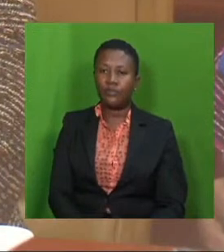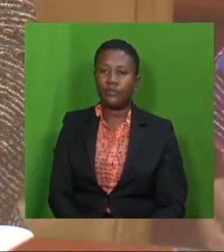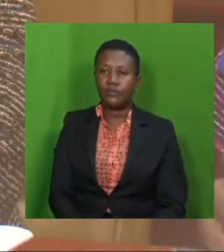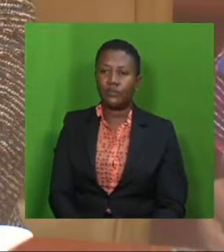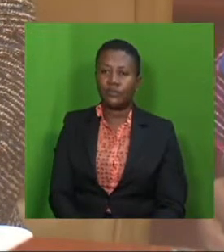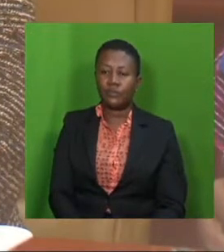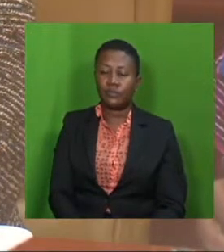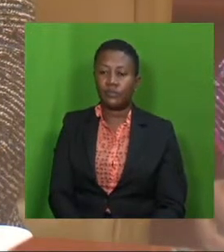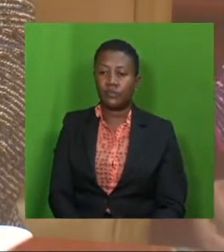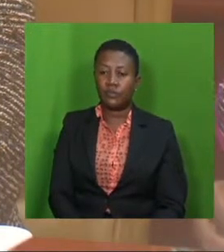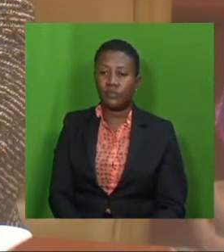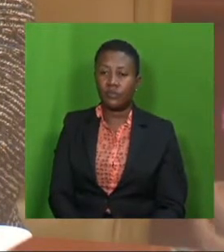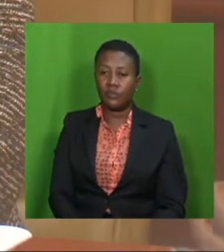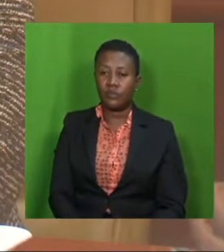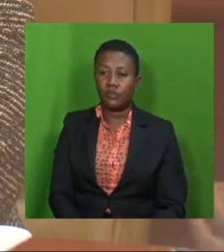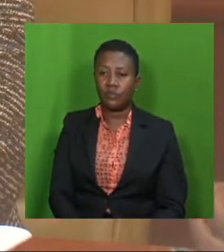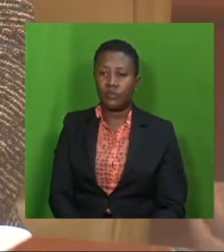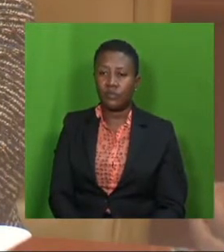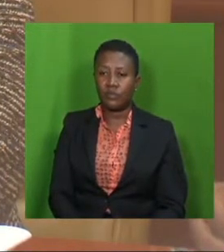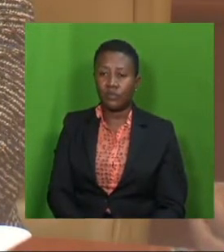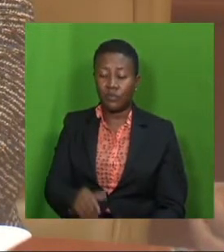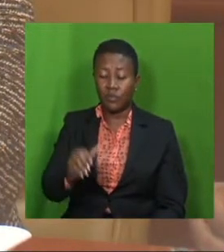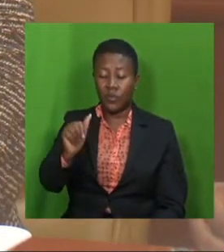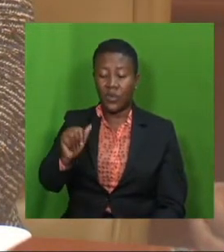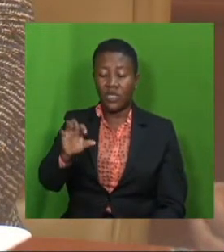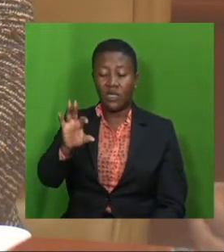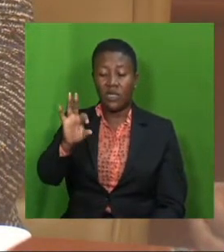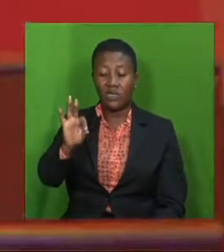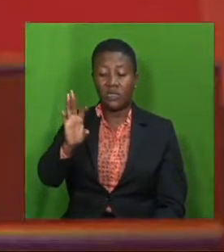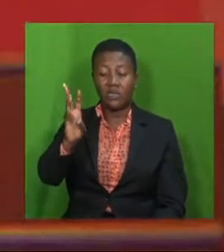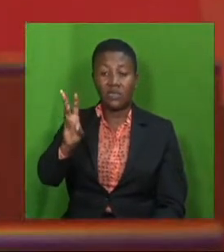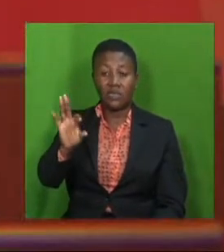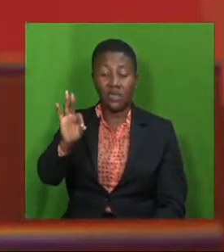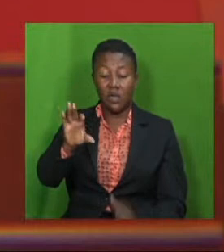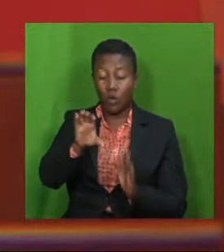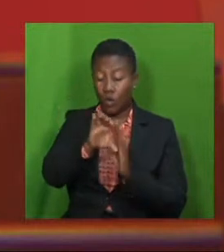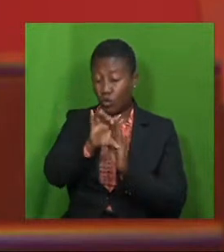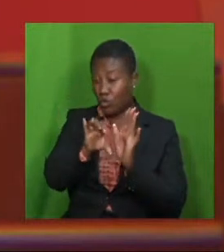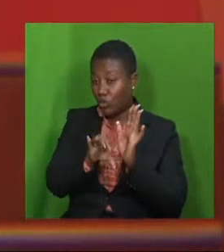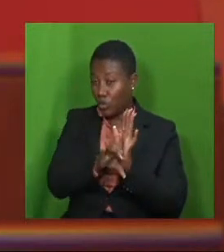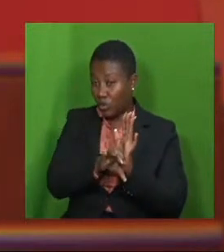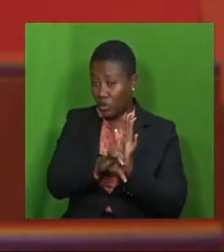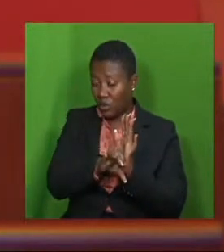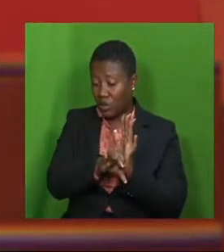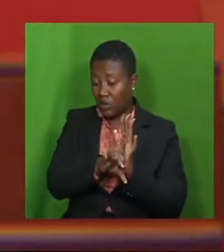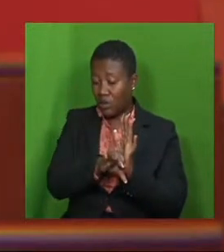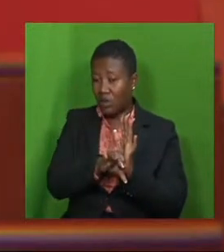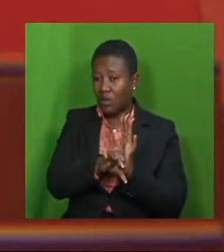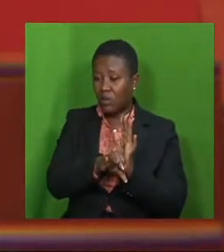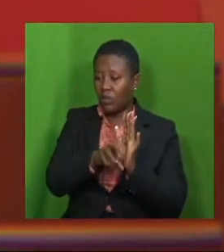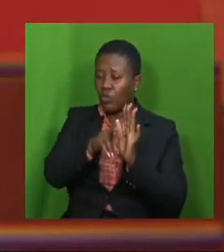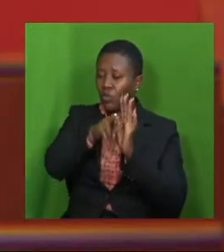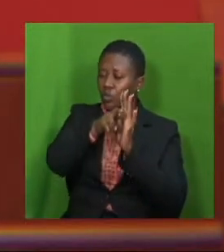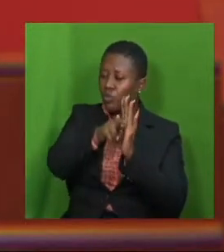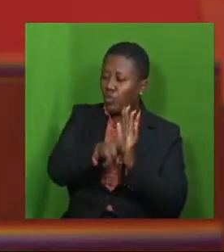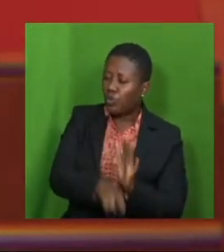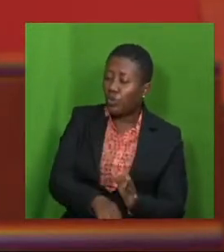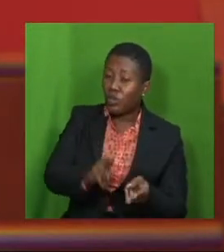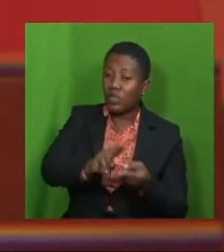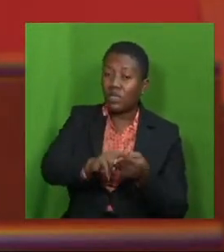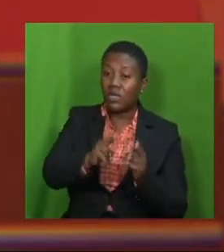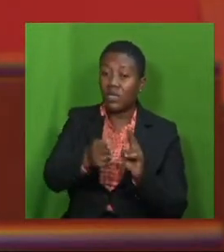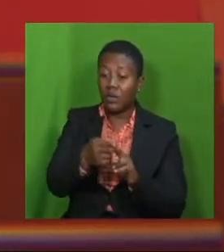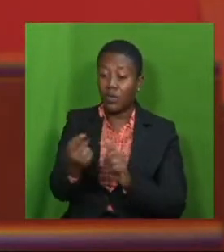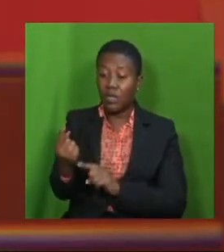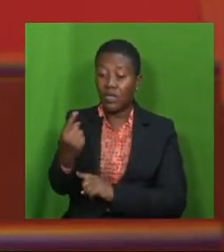The relevant provision in the 1969 Constitution reduces the number of days a member who was absent from